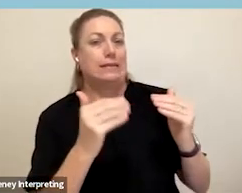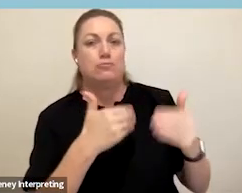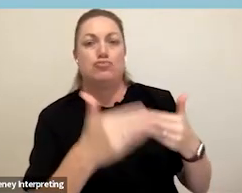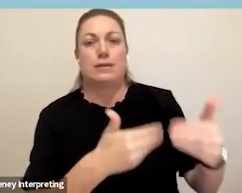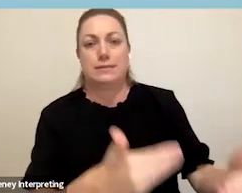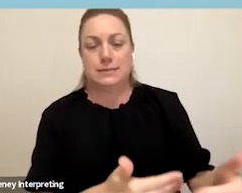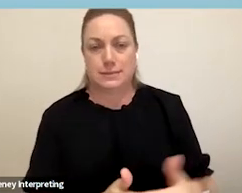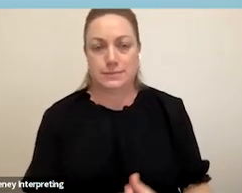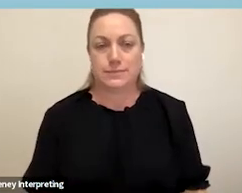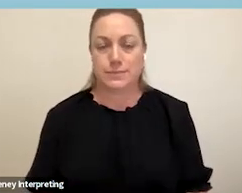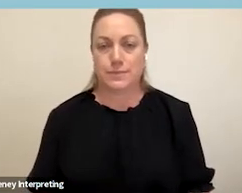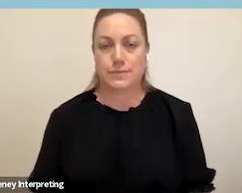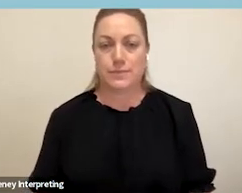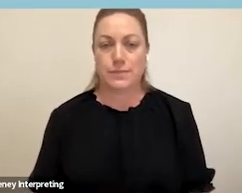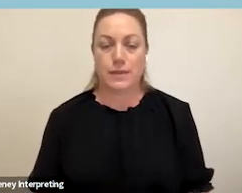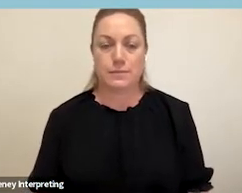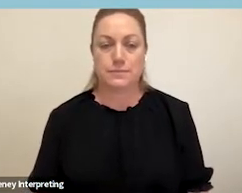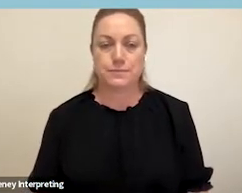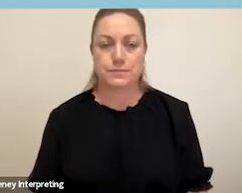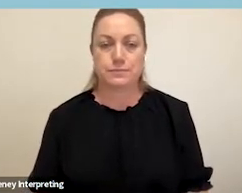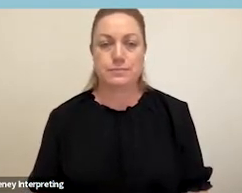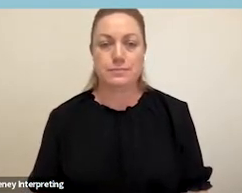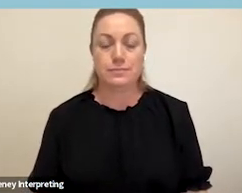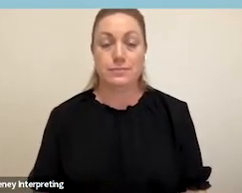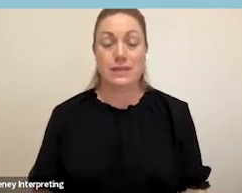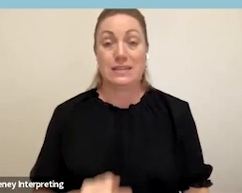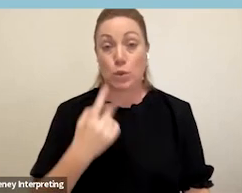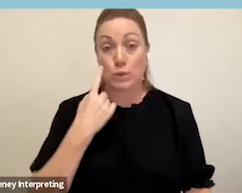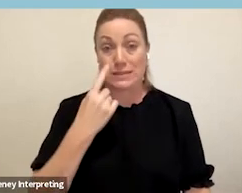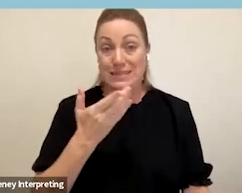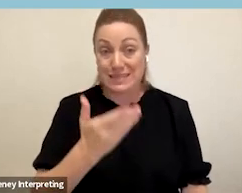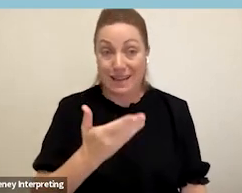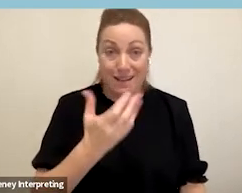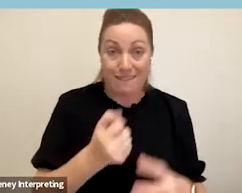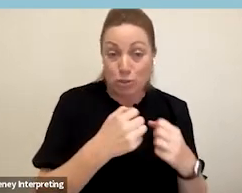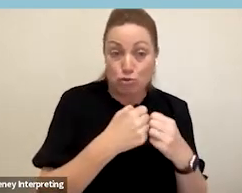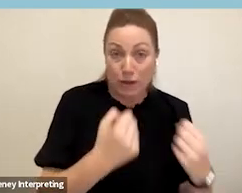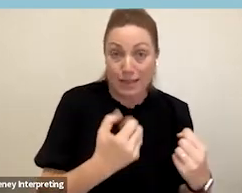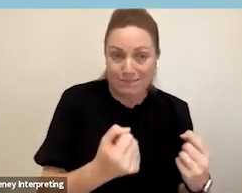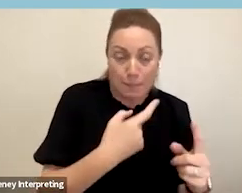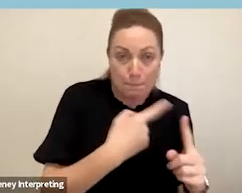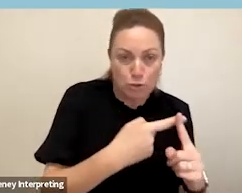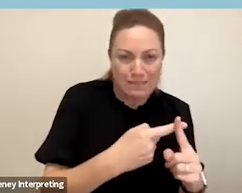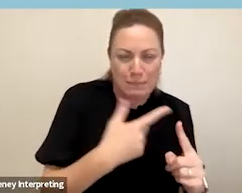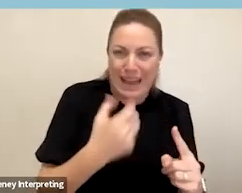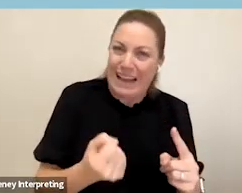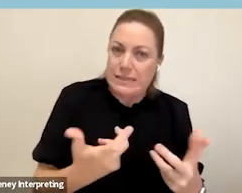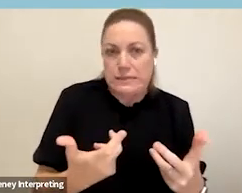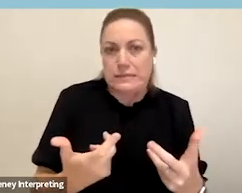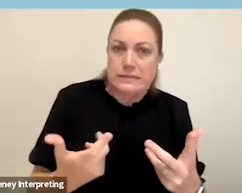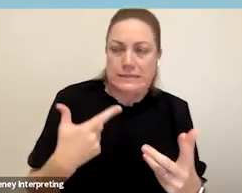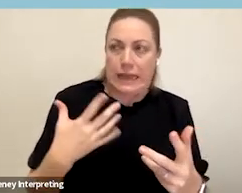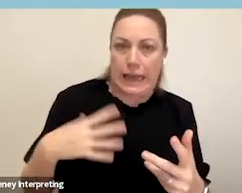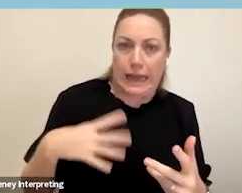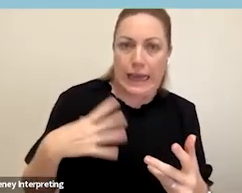slide, this intersection that we get to where we can see the strengths, but we can also see the need for